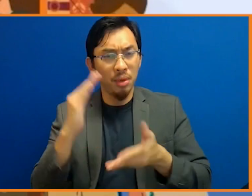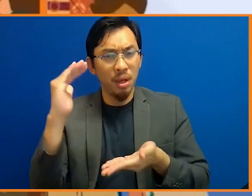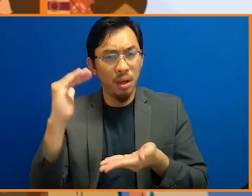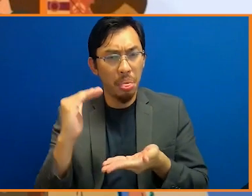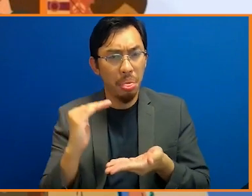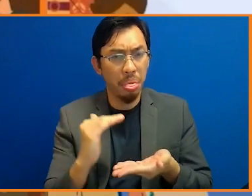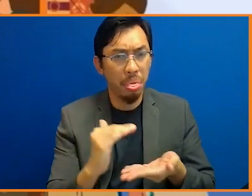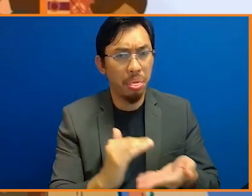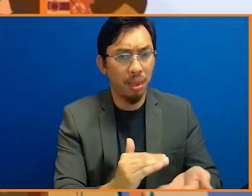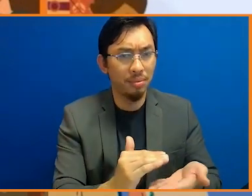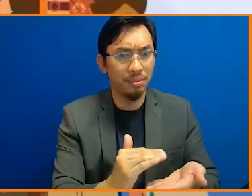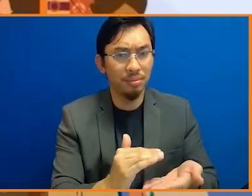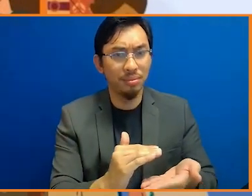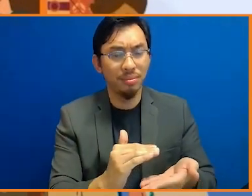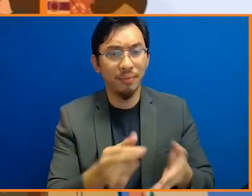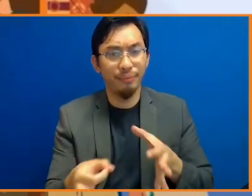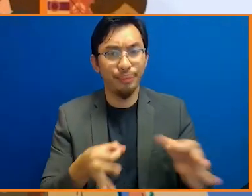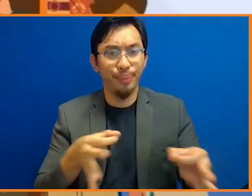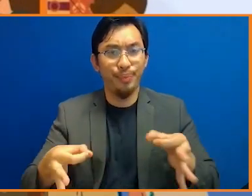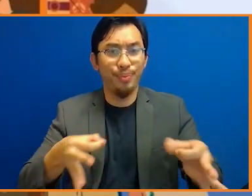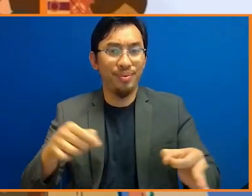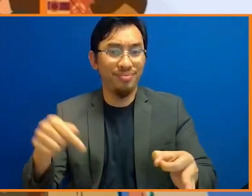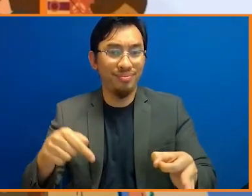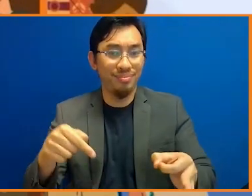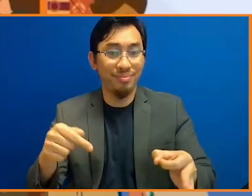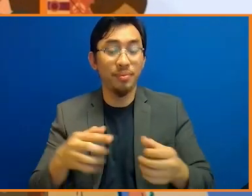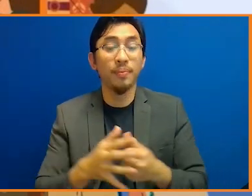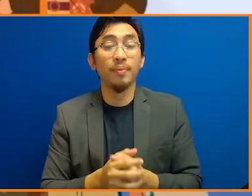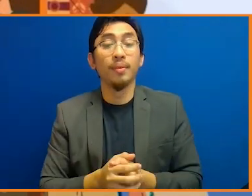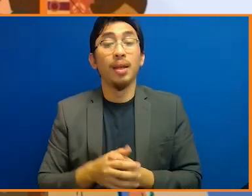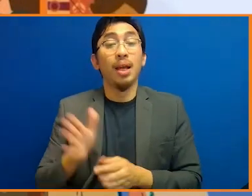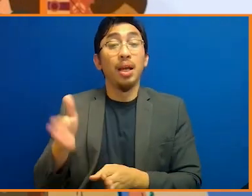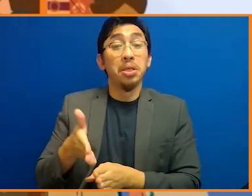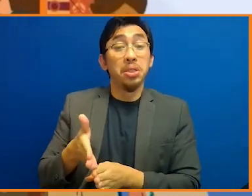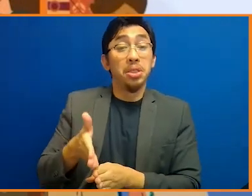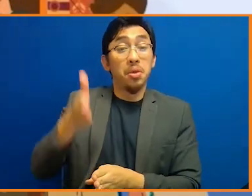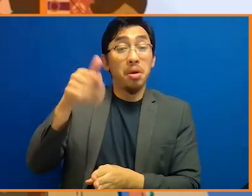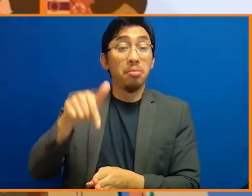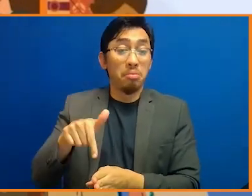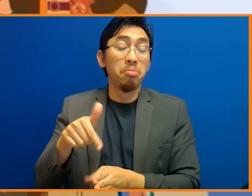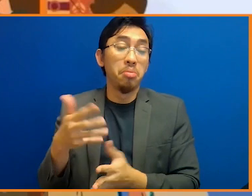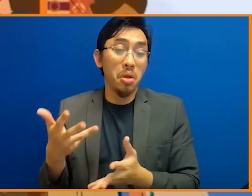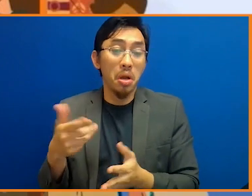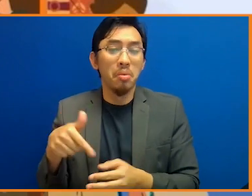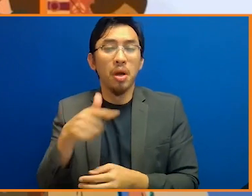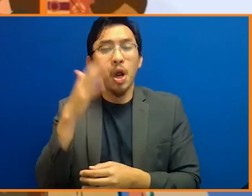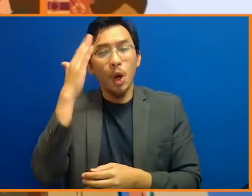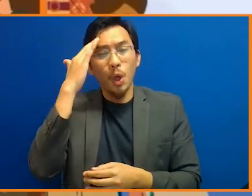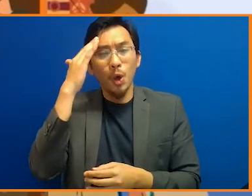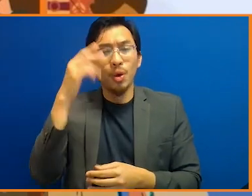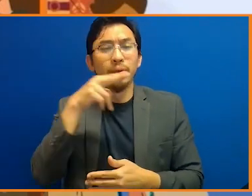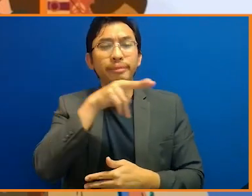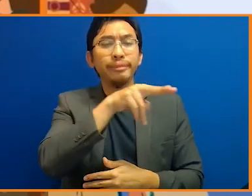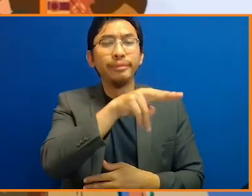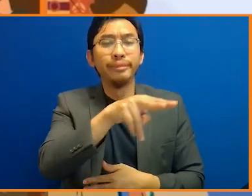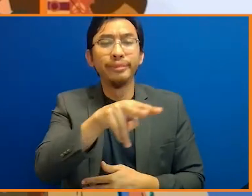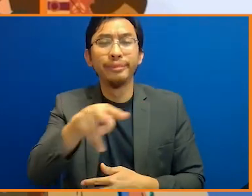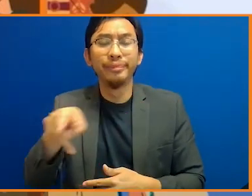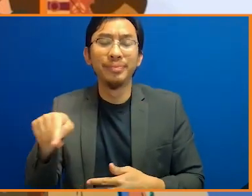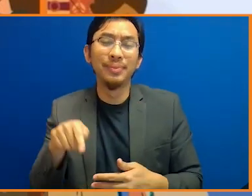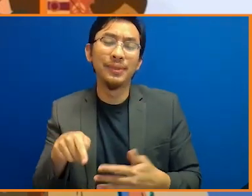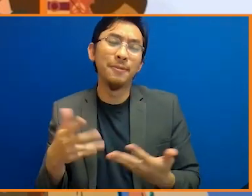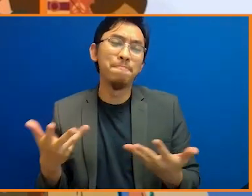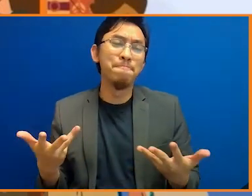getting small, and also the seawall was also low, because we know that it's